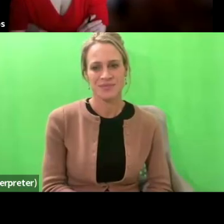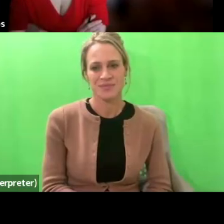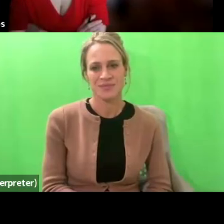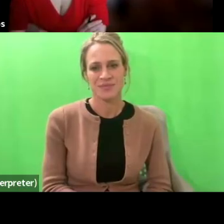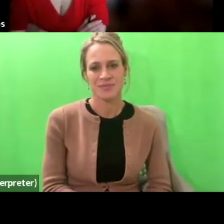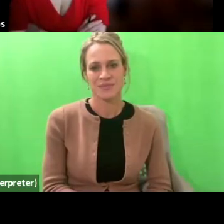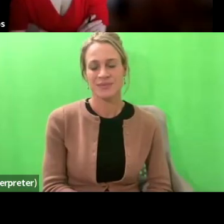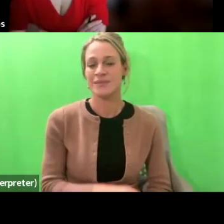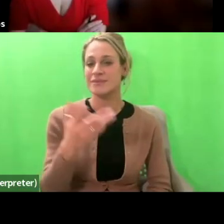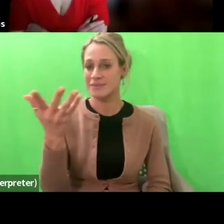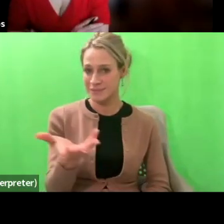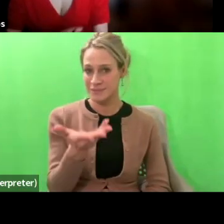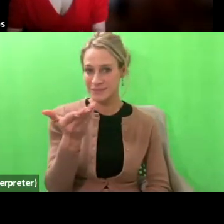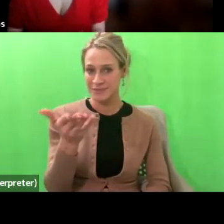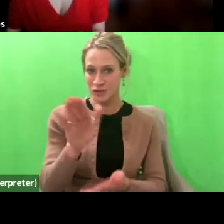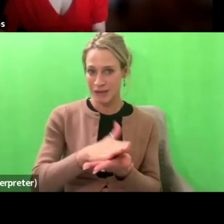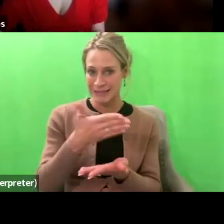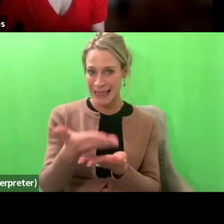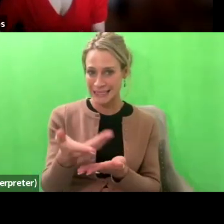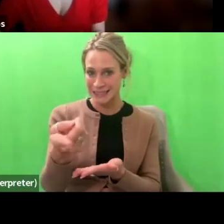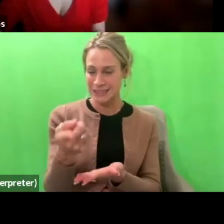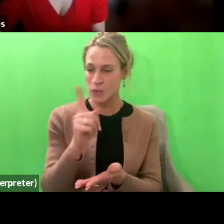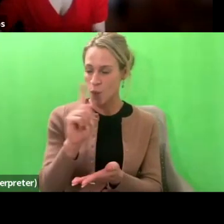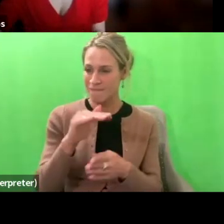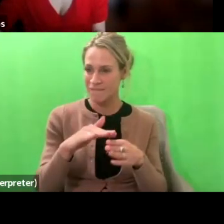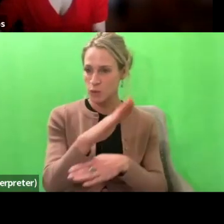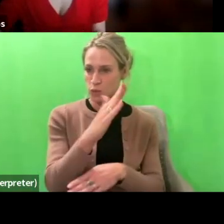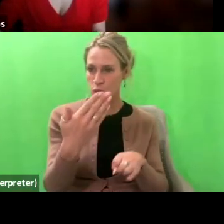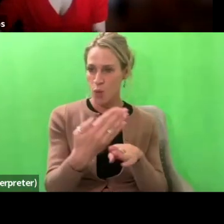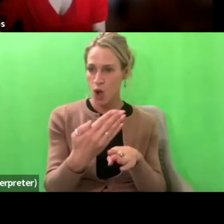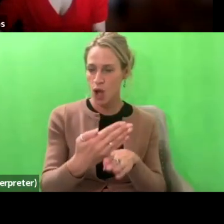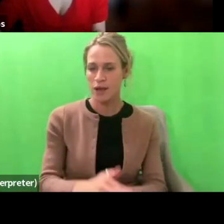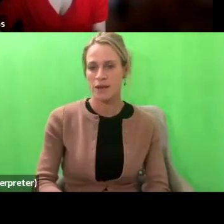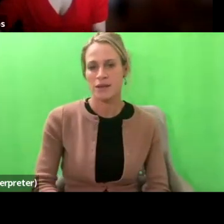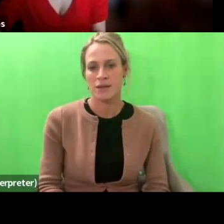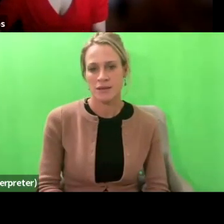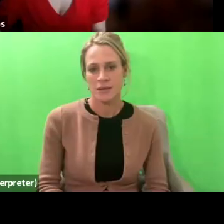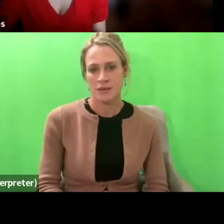And the translators who are also poets can also respond.